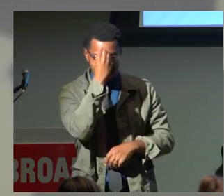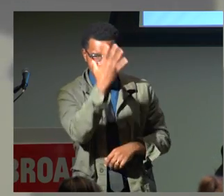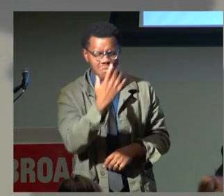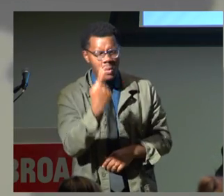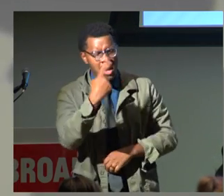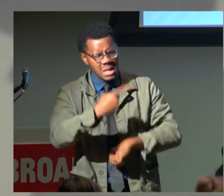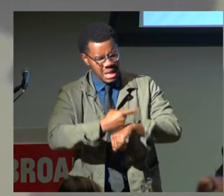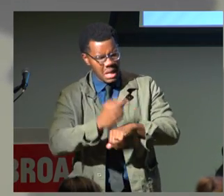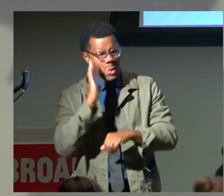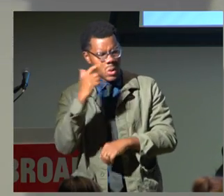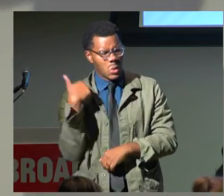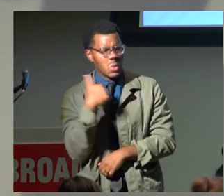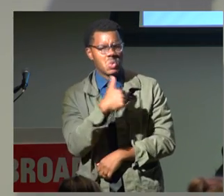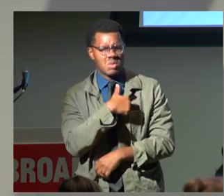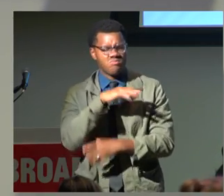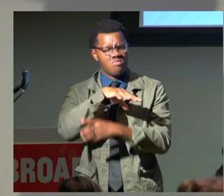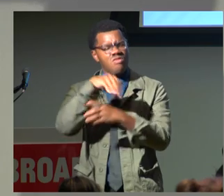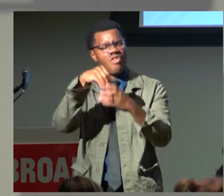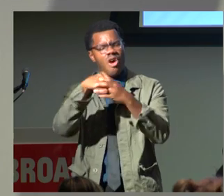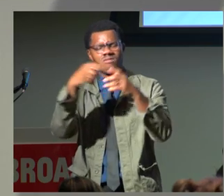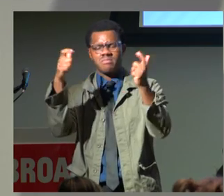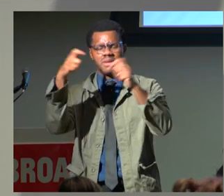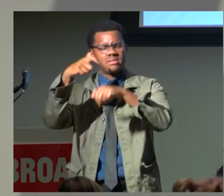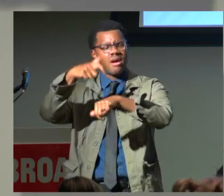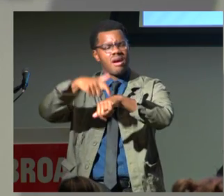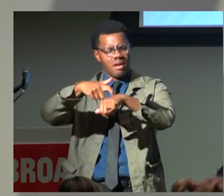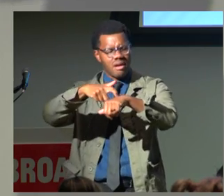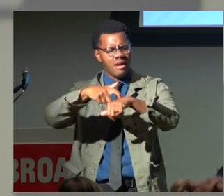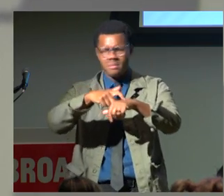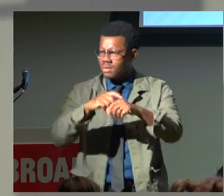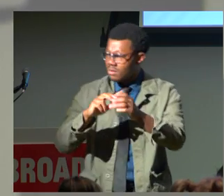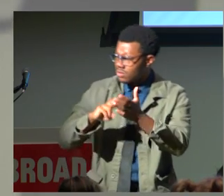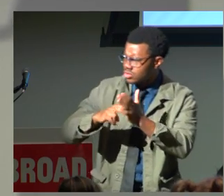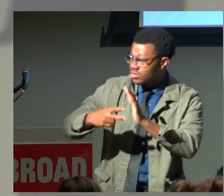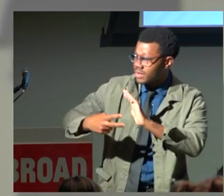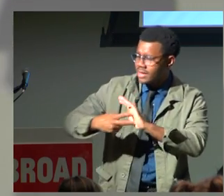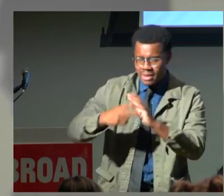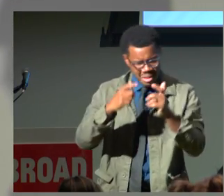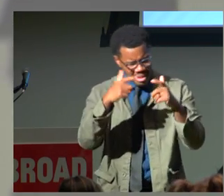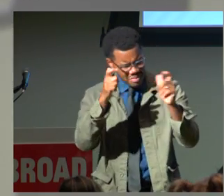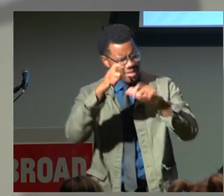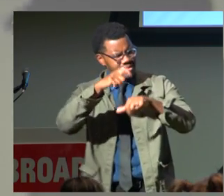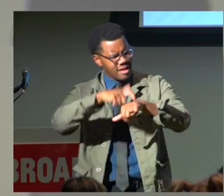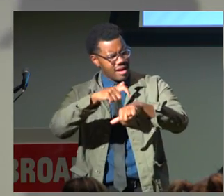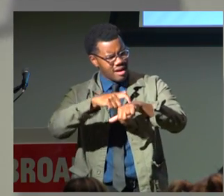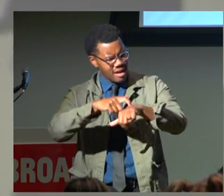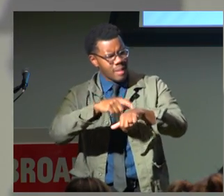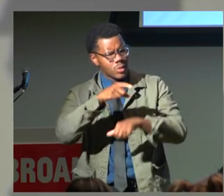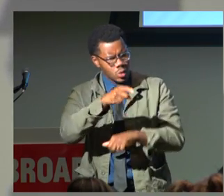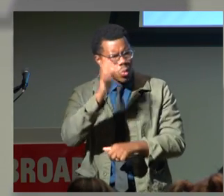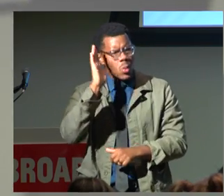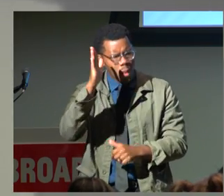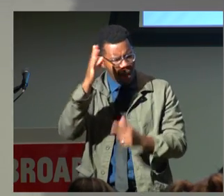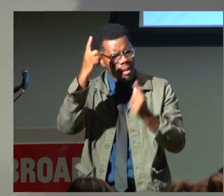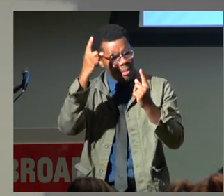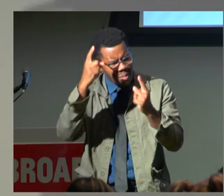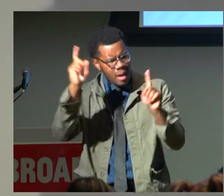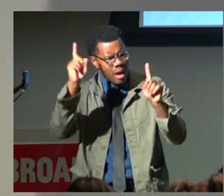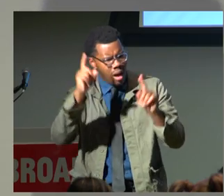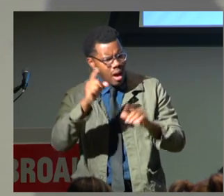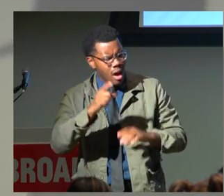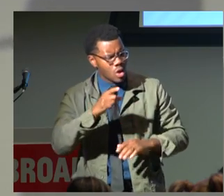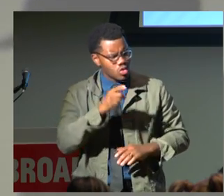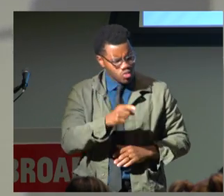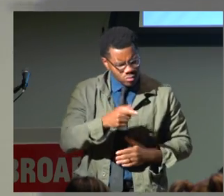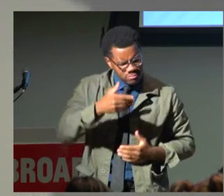you mean by that? I said, the big time, man, you're gonna make it. You keep this up and keep striving and keep pushing and